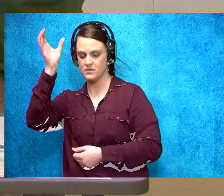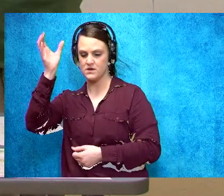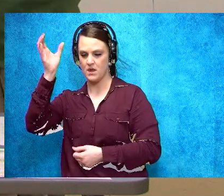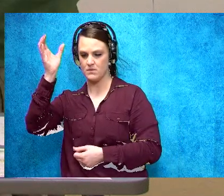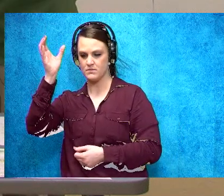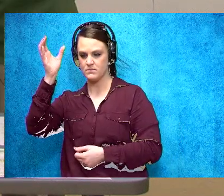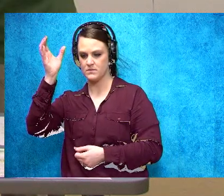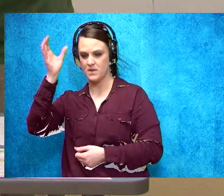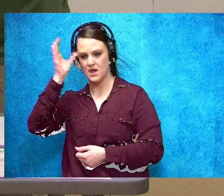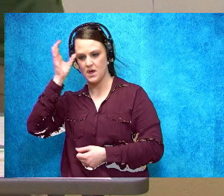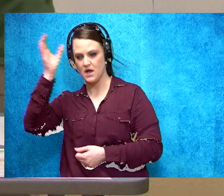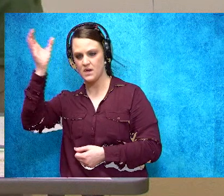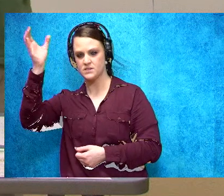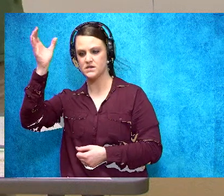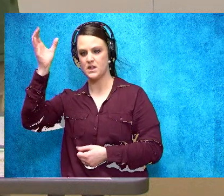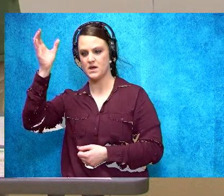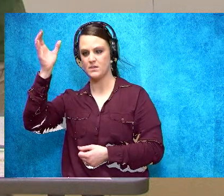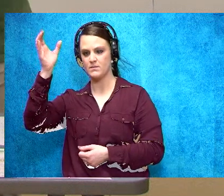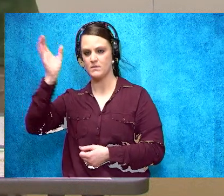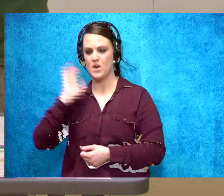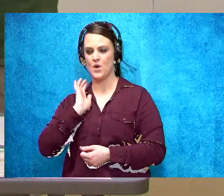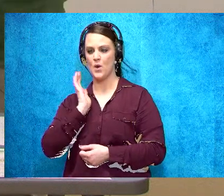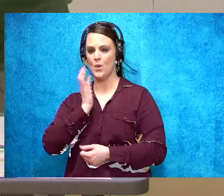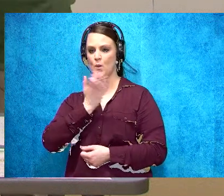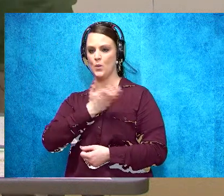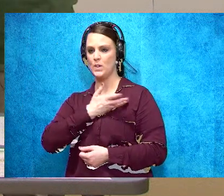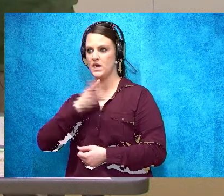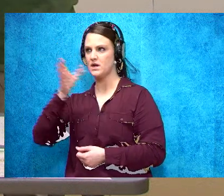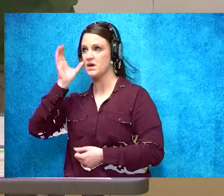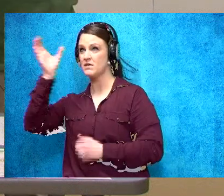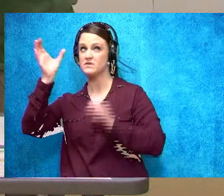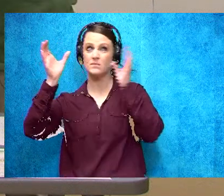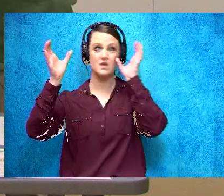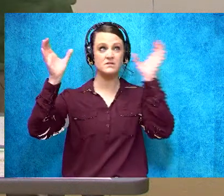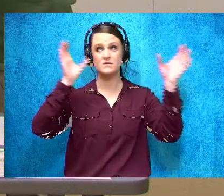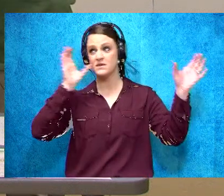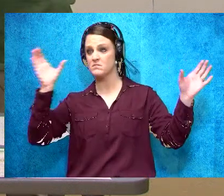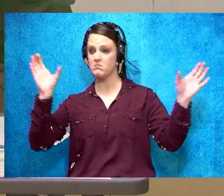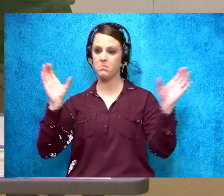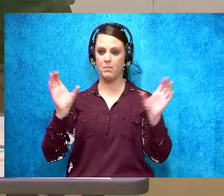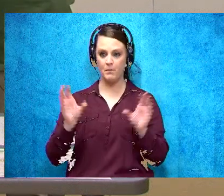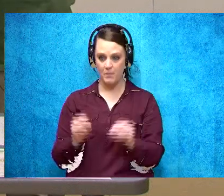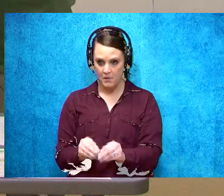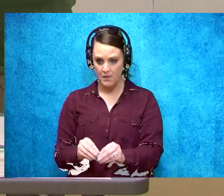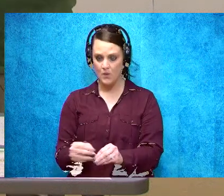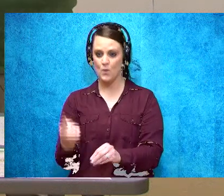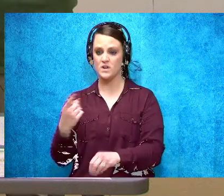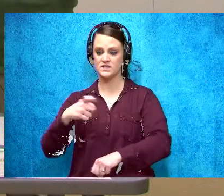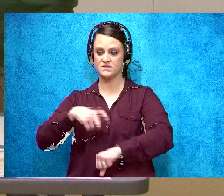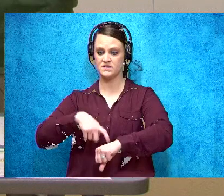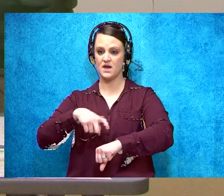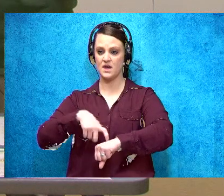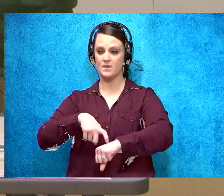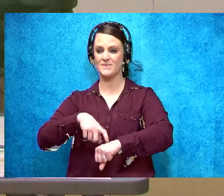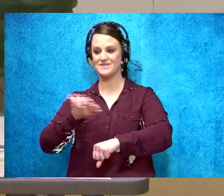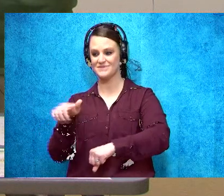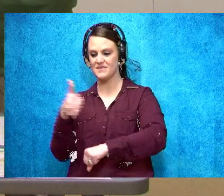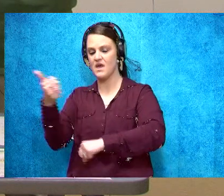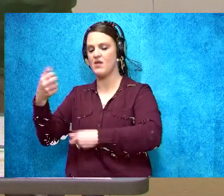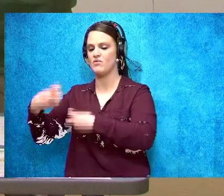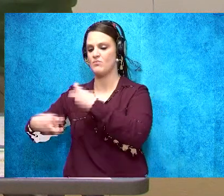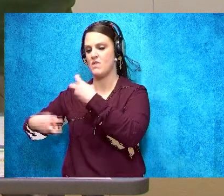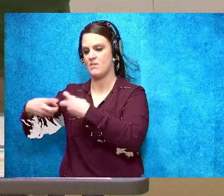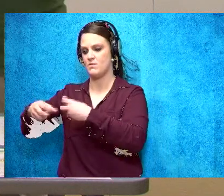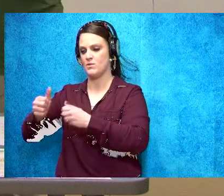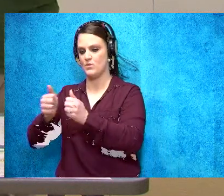The concepts that we are combining all at one time has been the other problem with